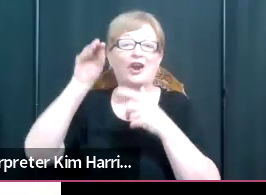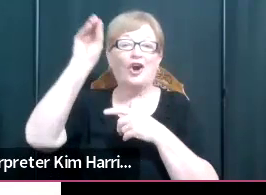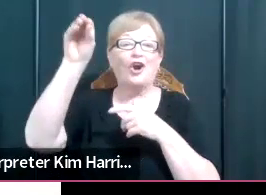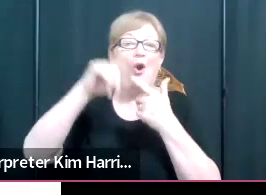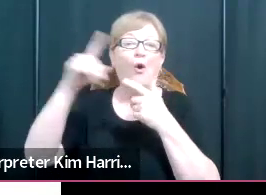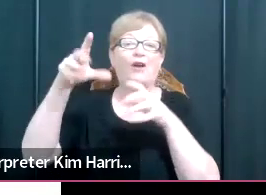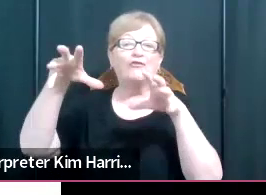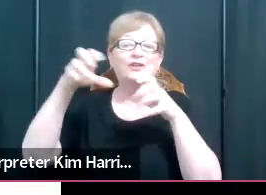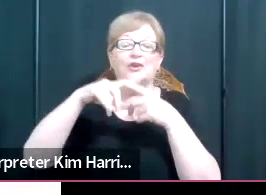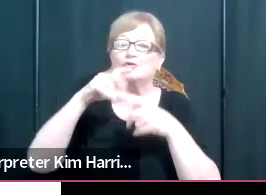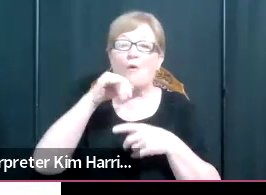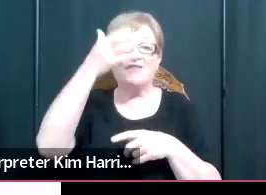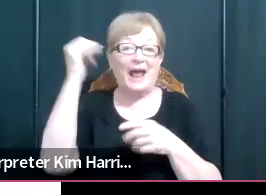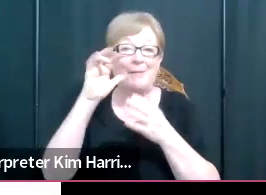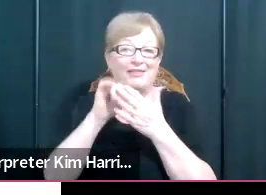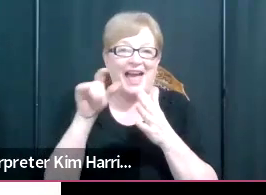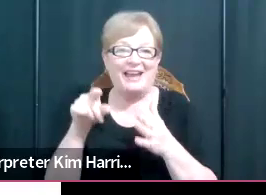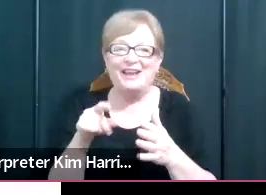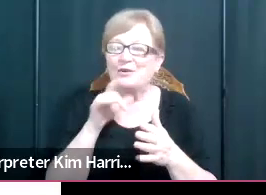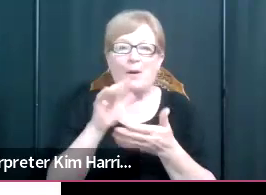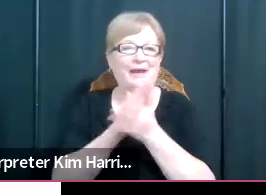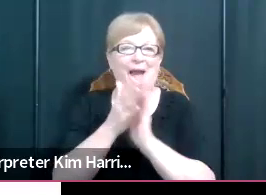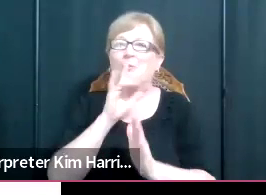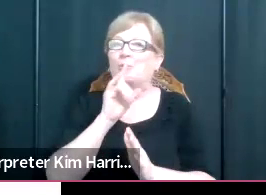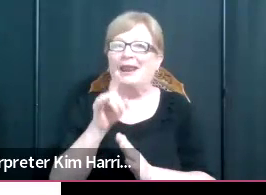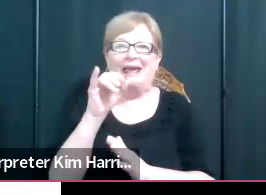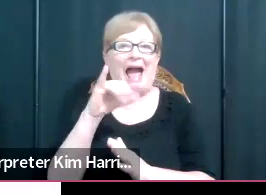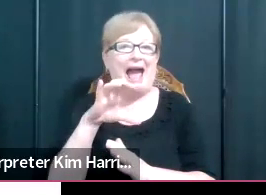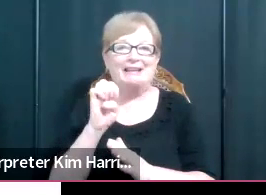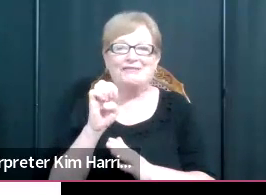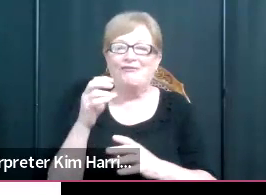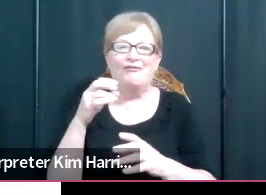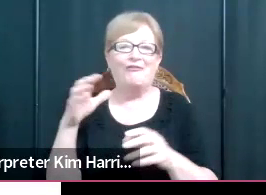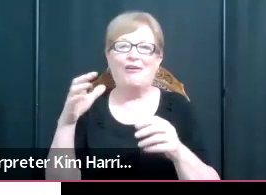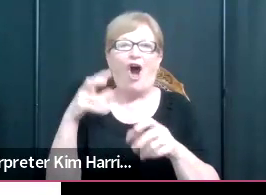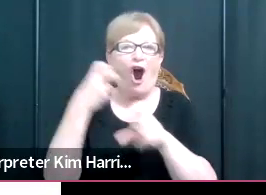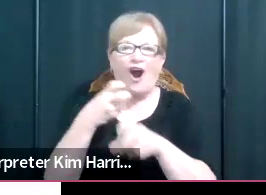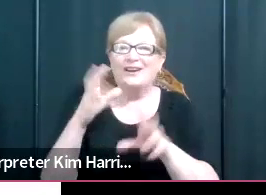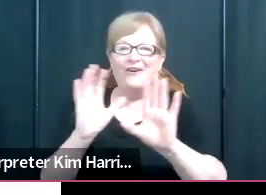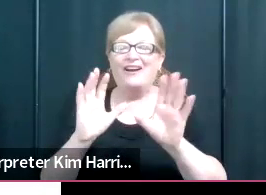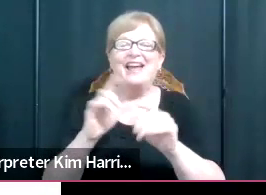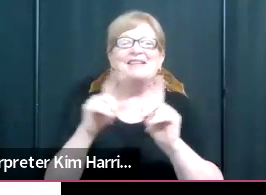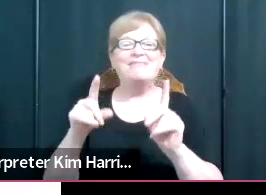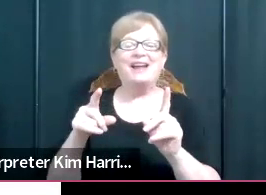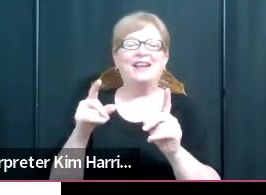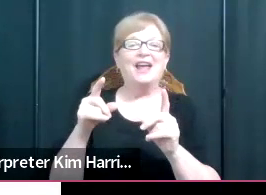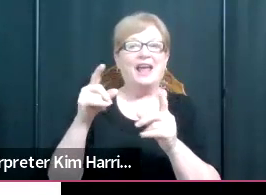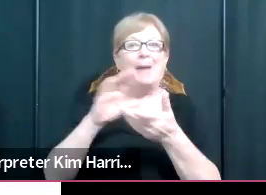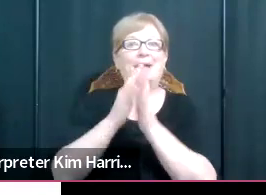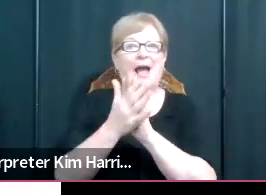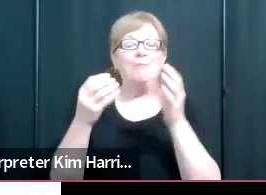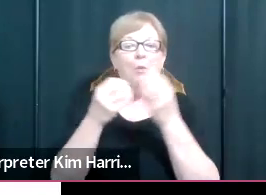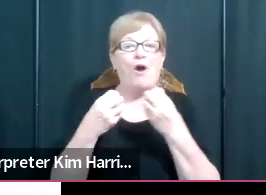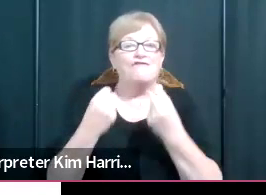few minutes. Don't forget about it. We don't want it to be an actual ice cube because it would be like a brick. You can get it to be a little firmer, and also